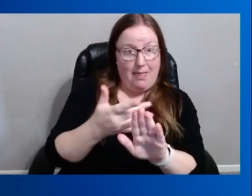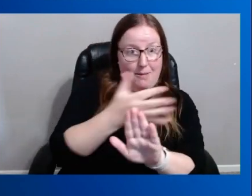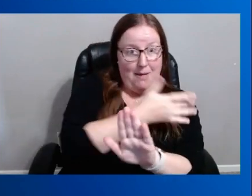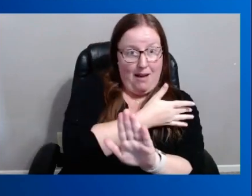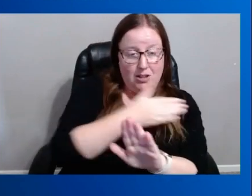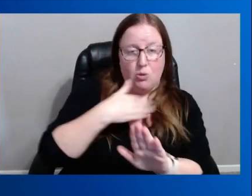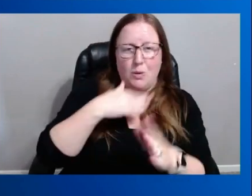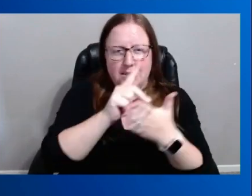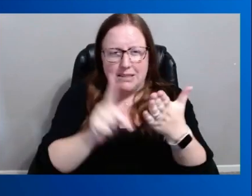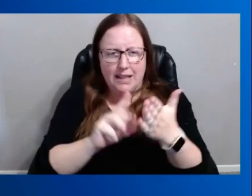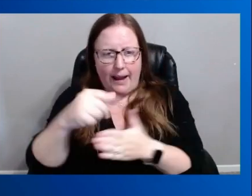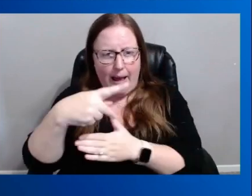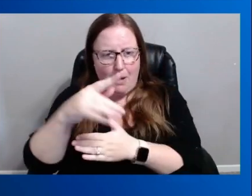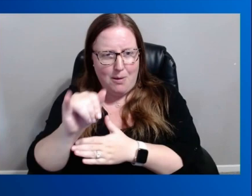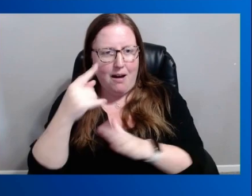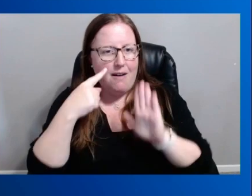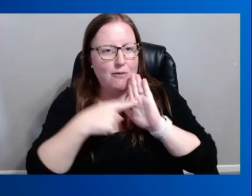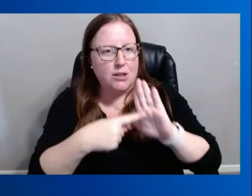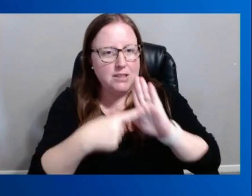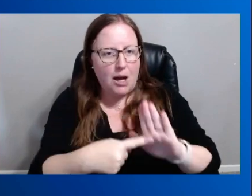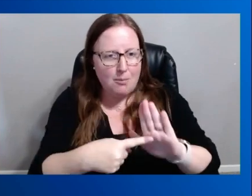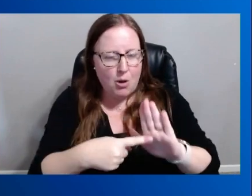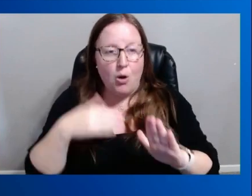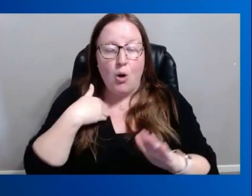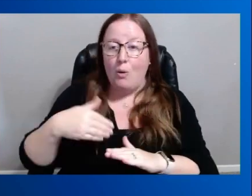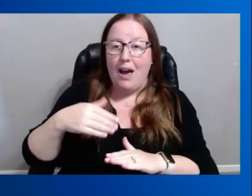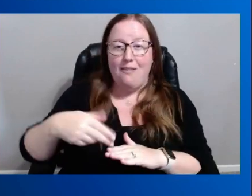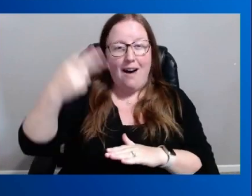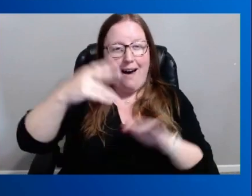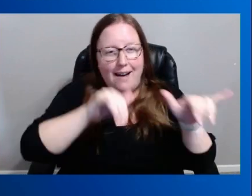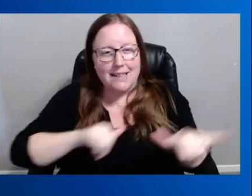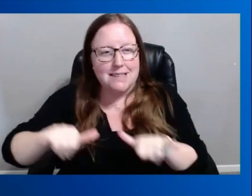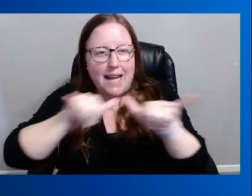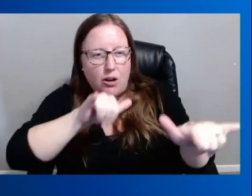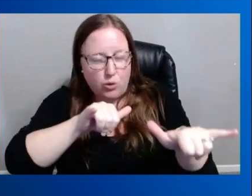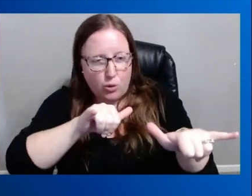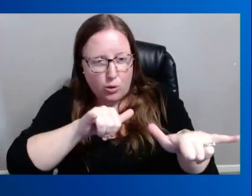as an example. We have this high standards, this natural high standards